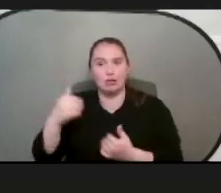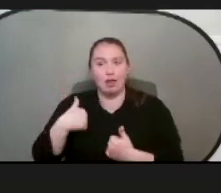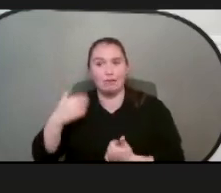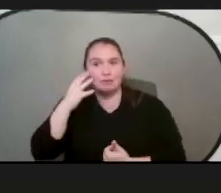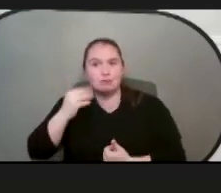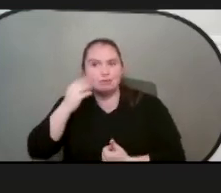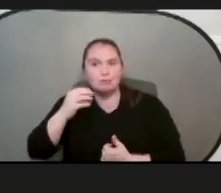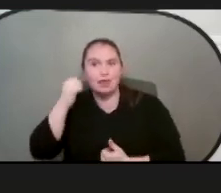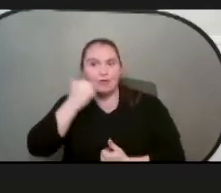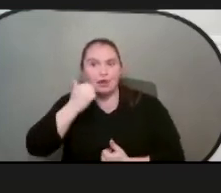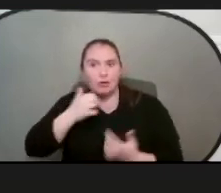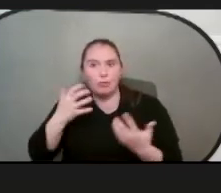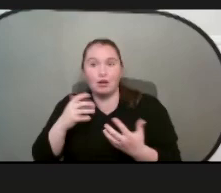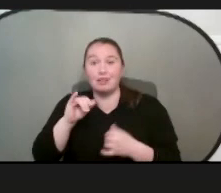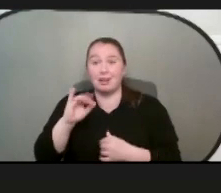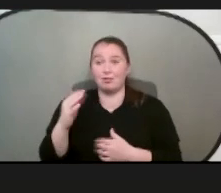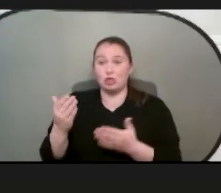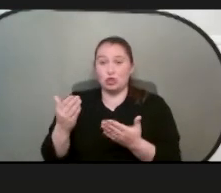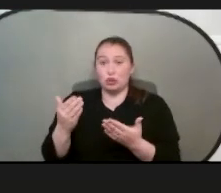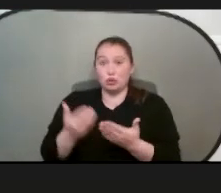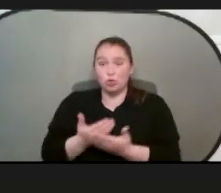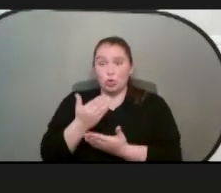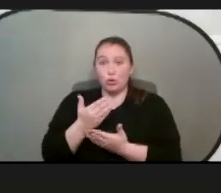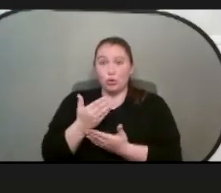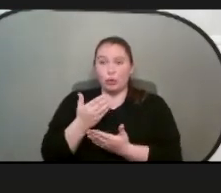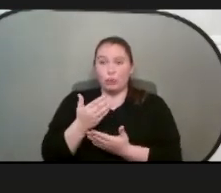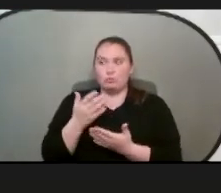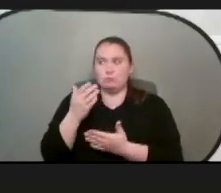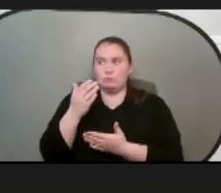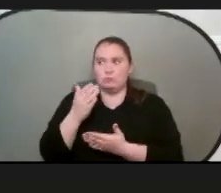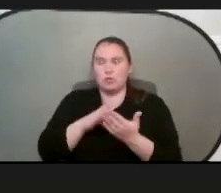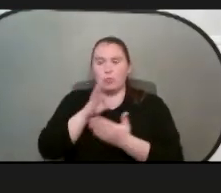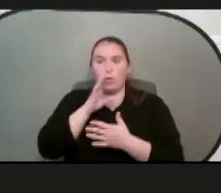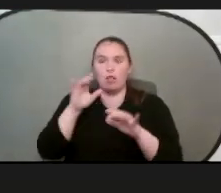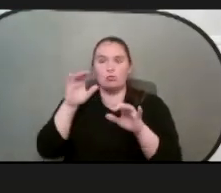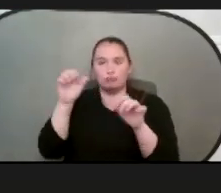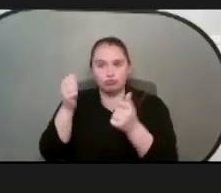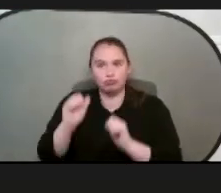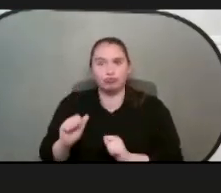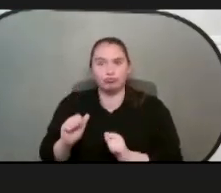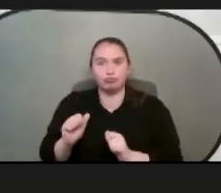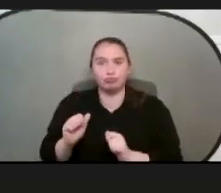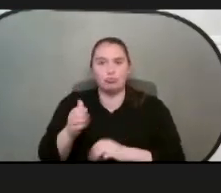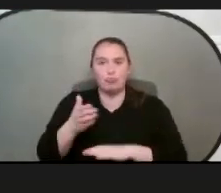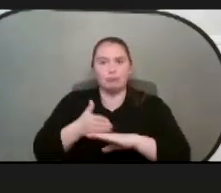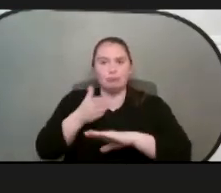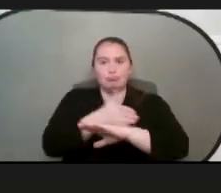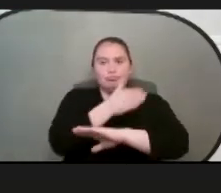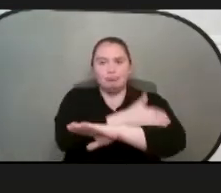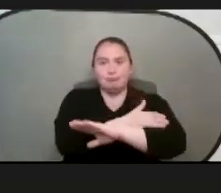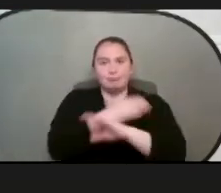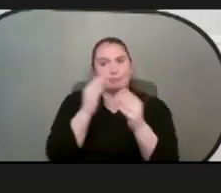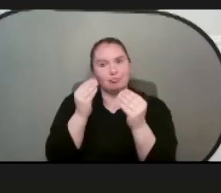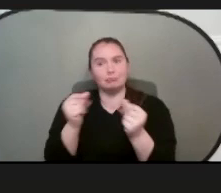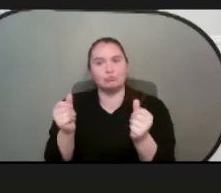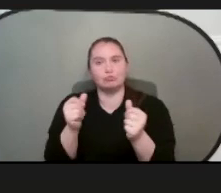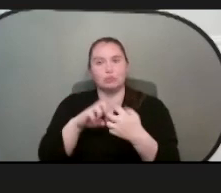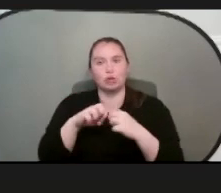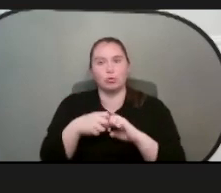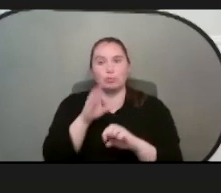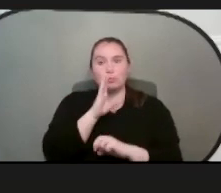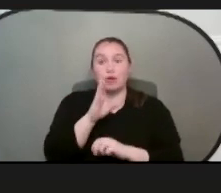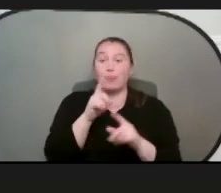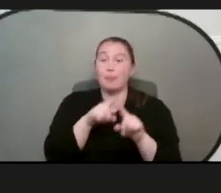if it's, if it's new, some of those things will be alleviated, but there has to be, um, a longer term